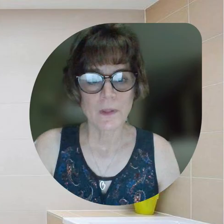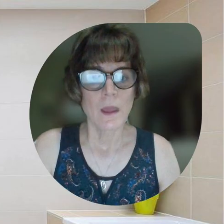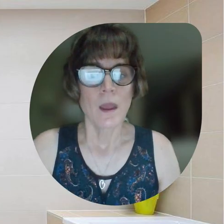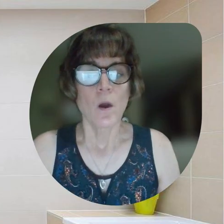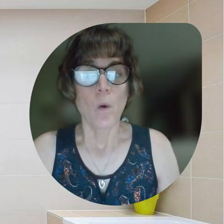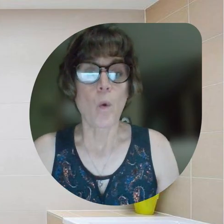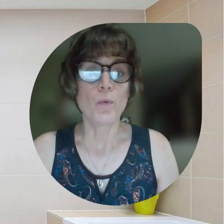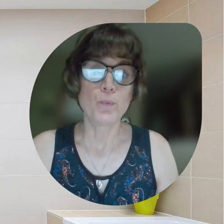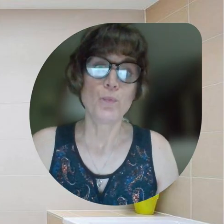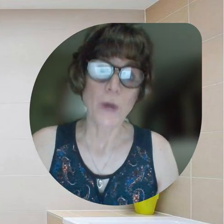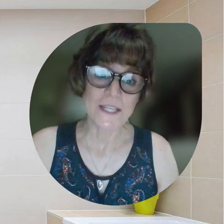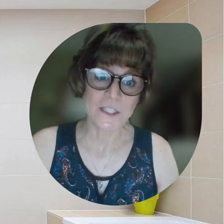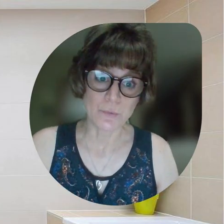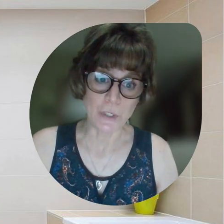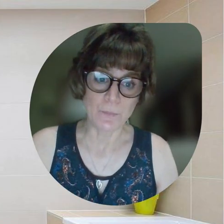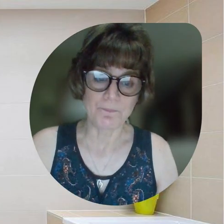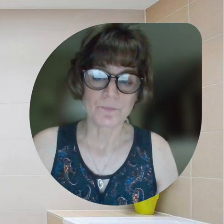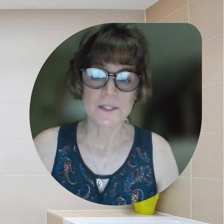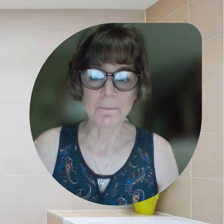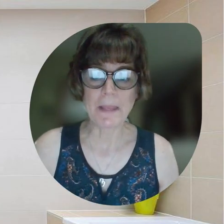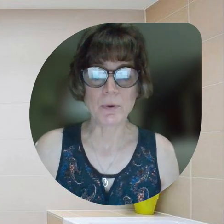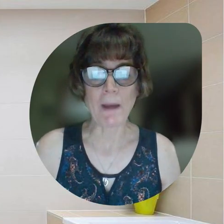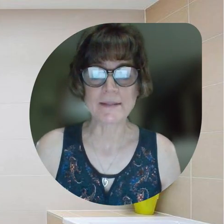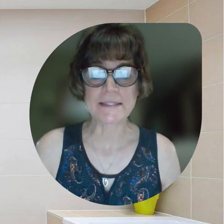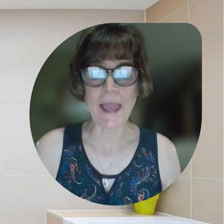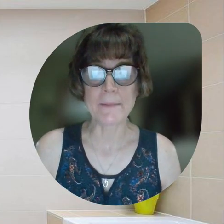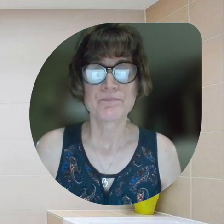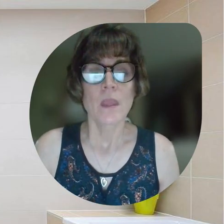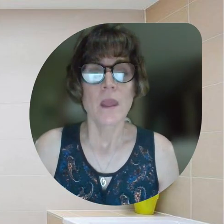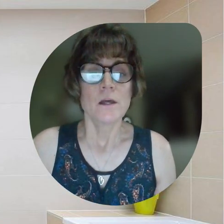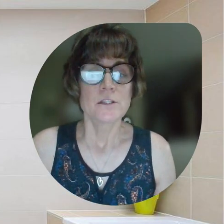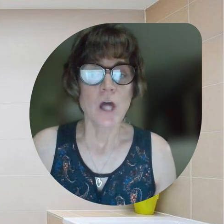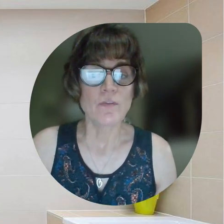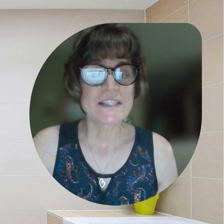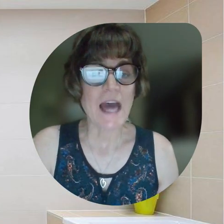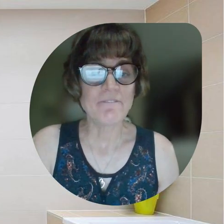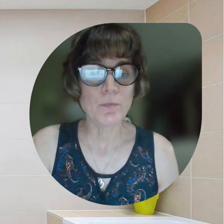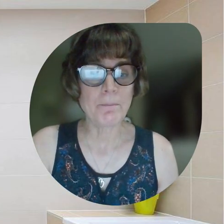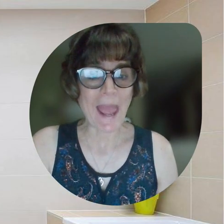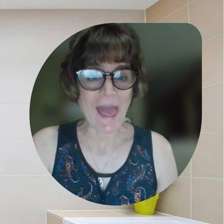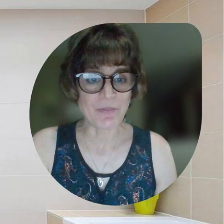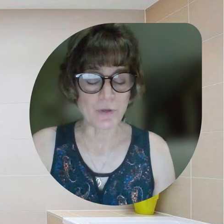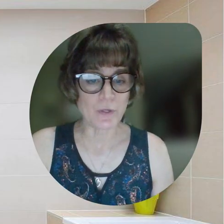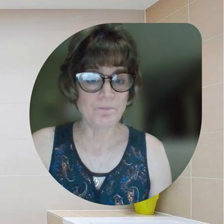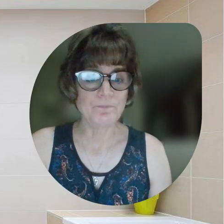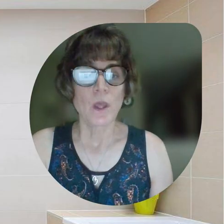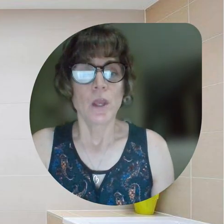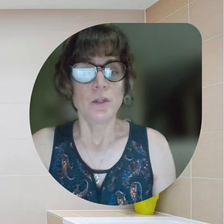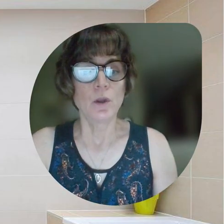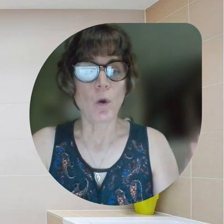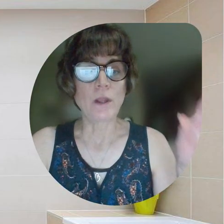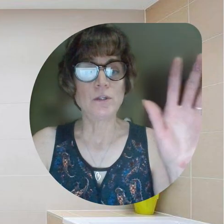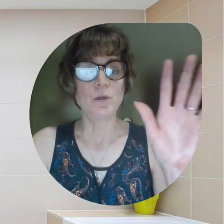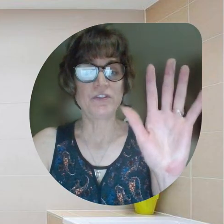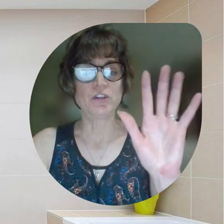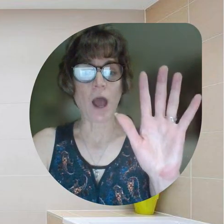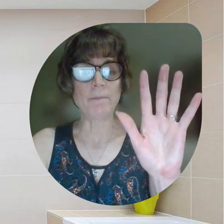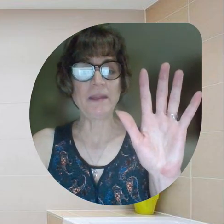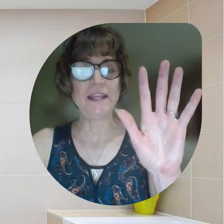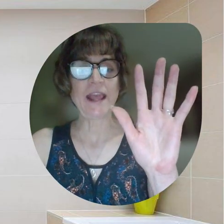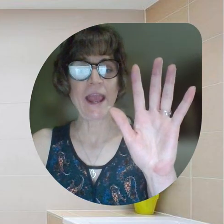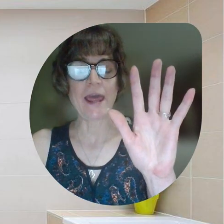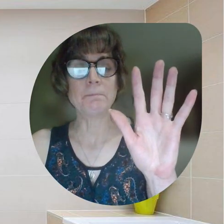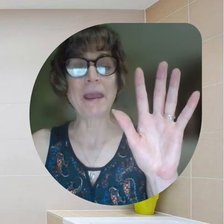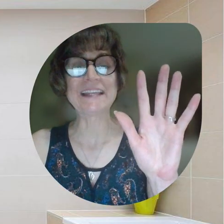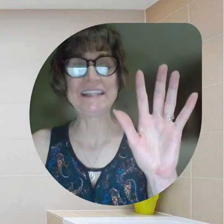Bathroom, or restroom, some people might say. So the sign for bathroom, you're going to, with your